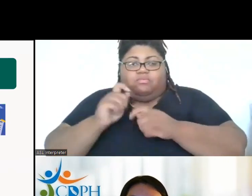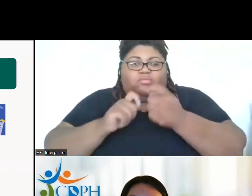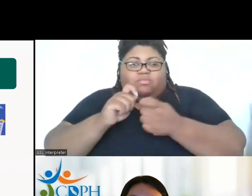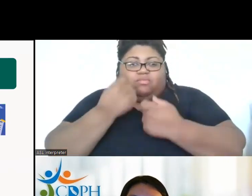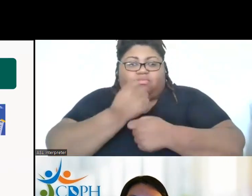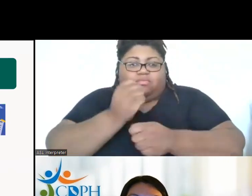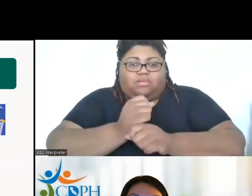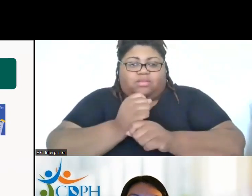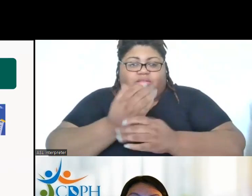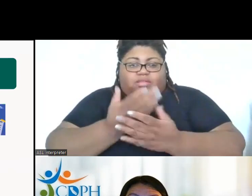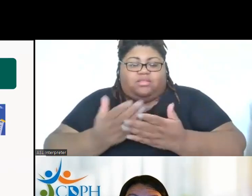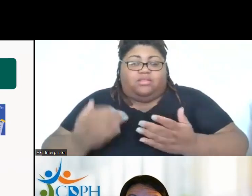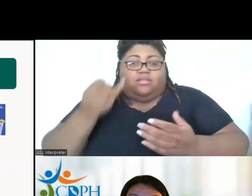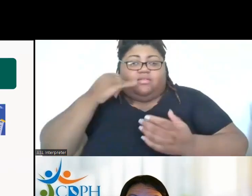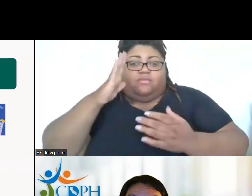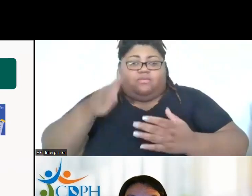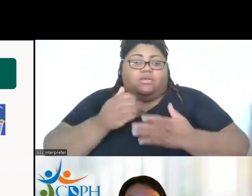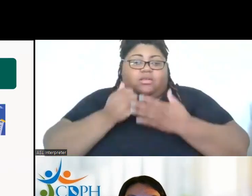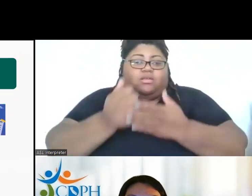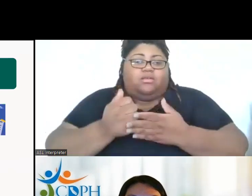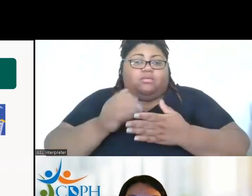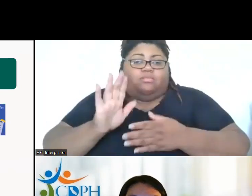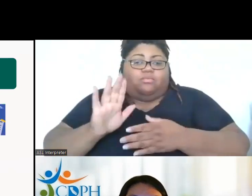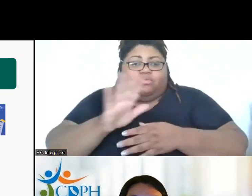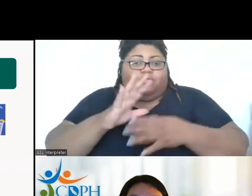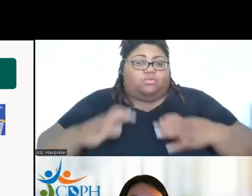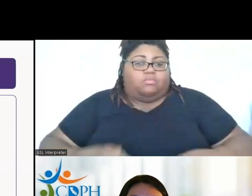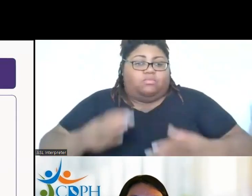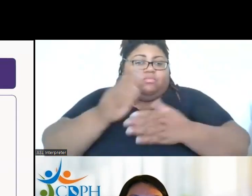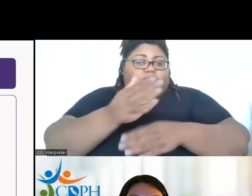serve your constituents. So please do reach out to our team.